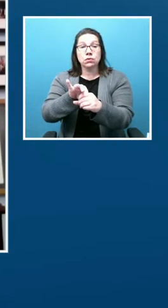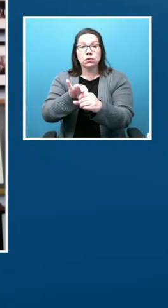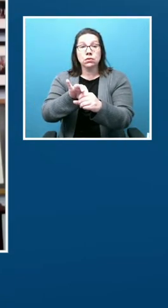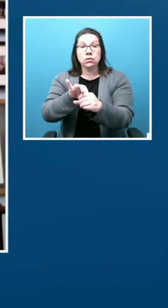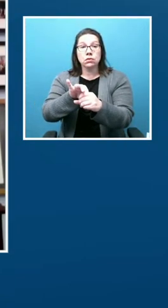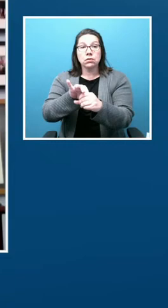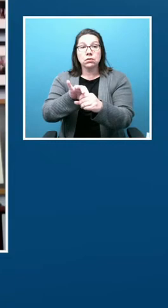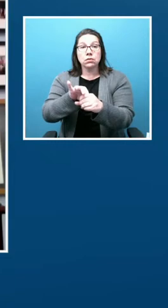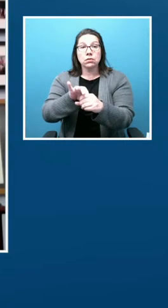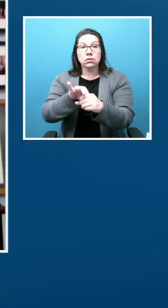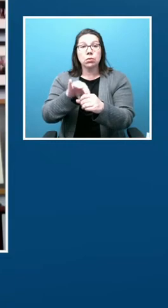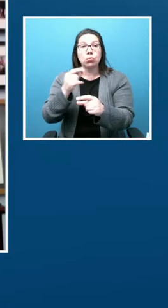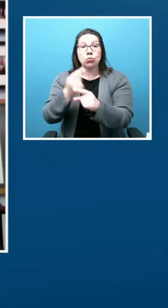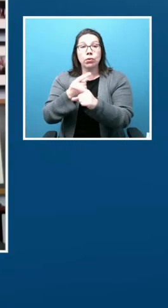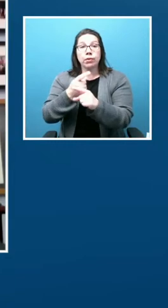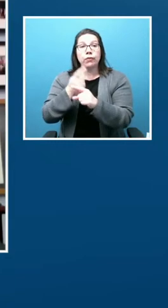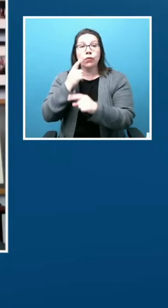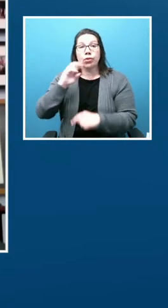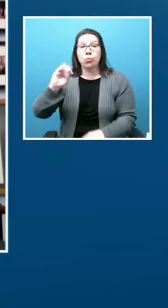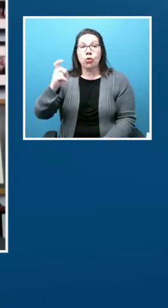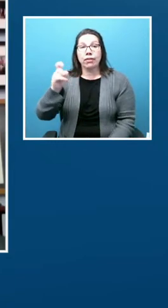properly for the proxy.